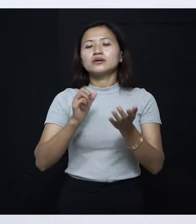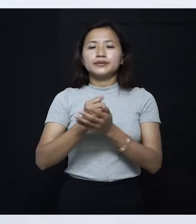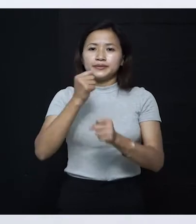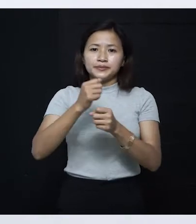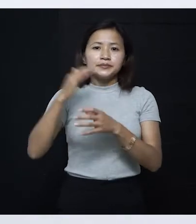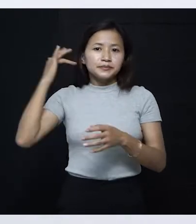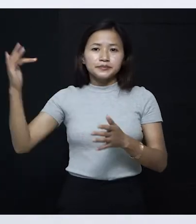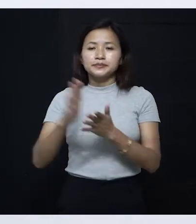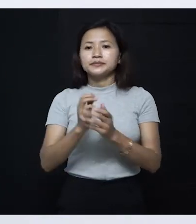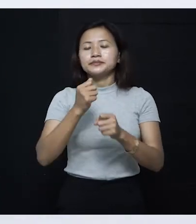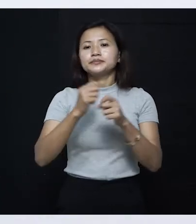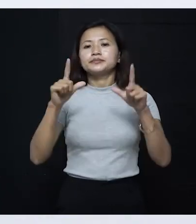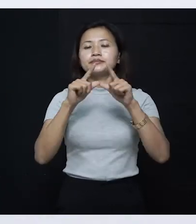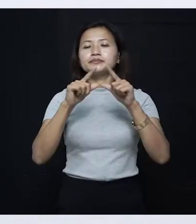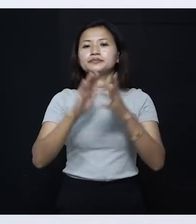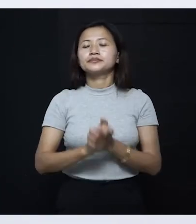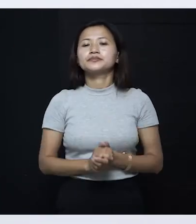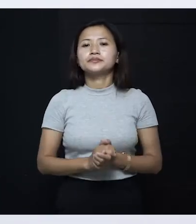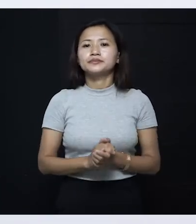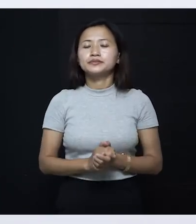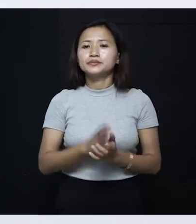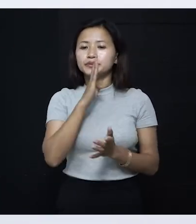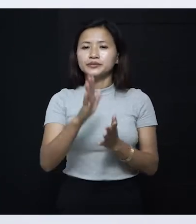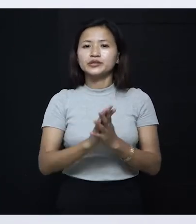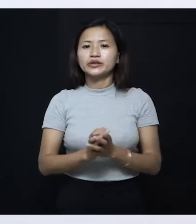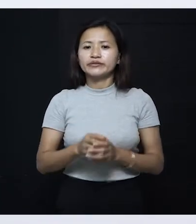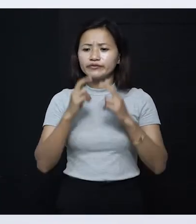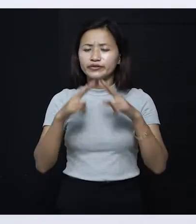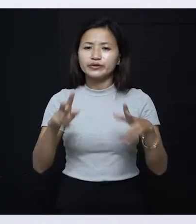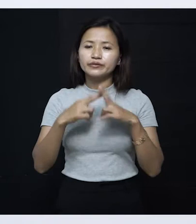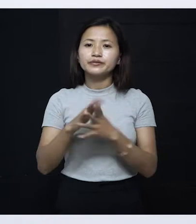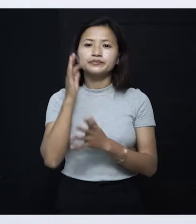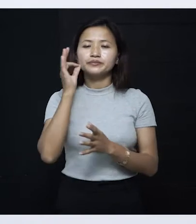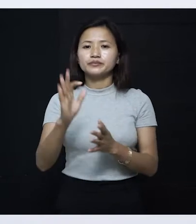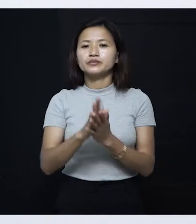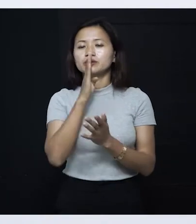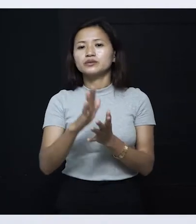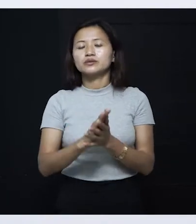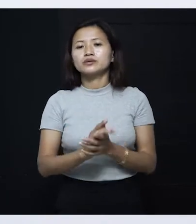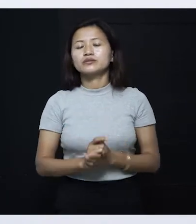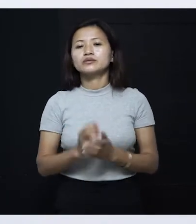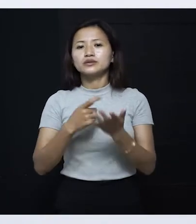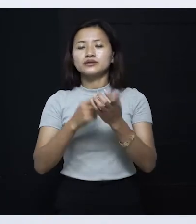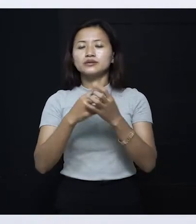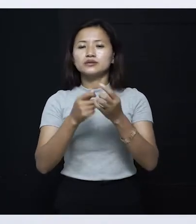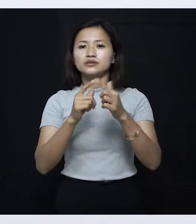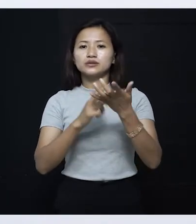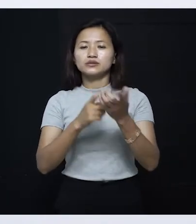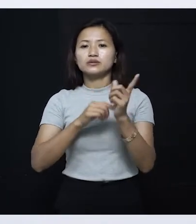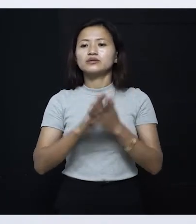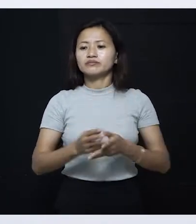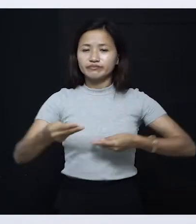And this golden triangle, nowadays, it is becoming very, very important because of trading. People go there to